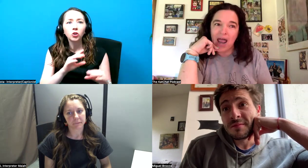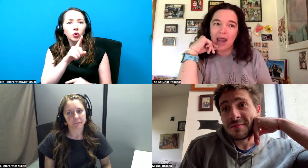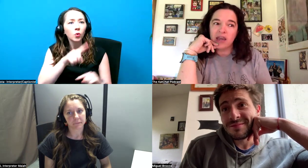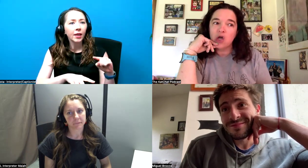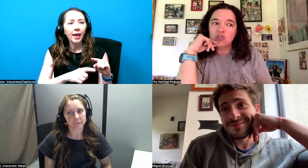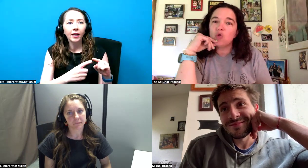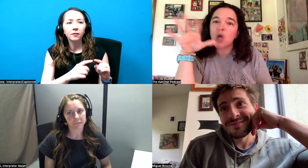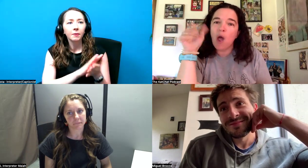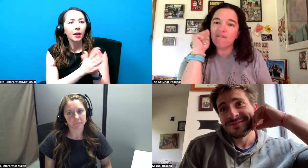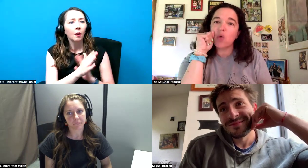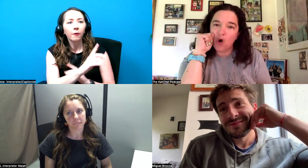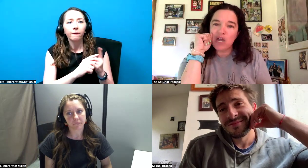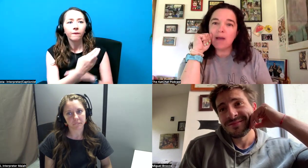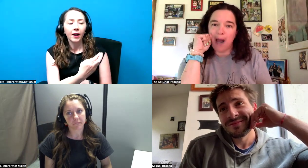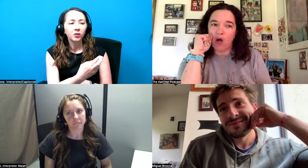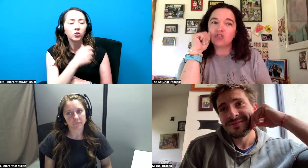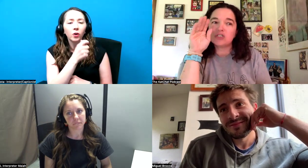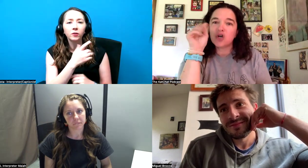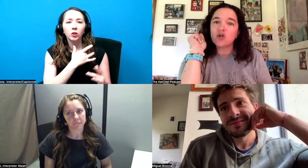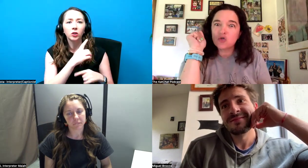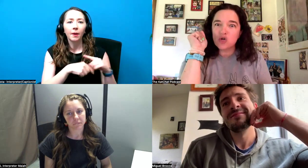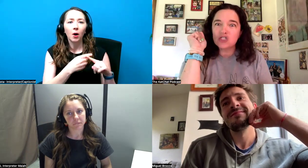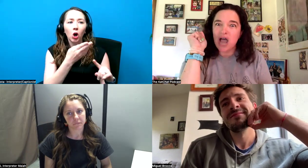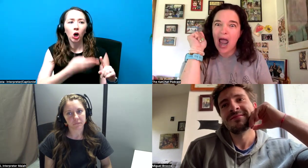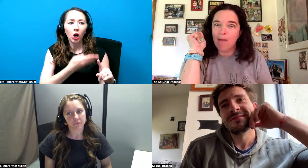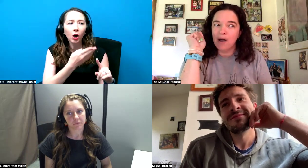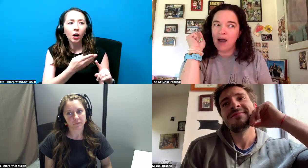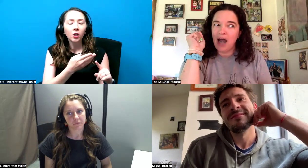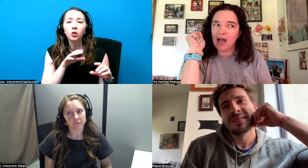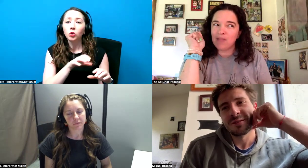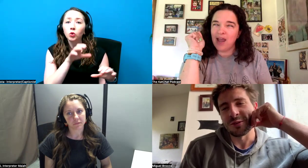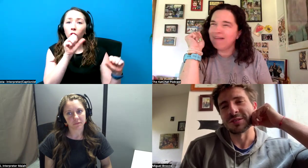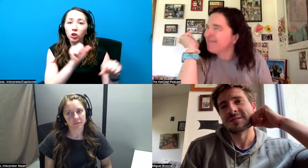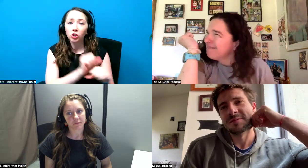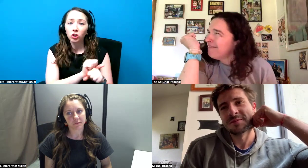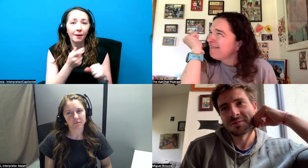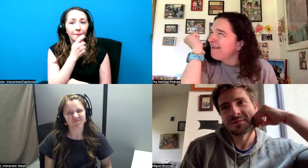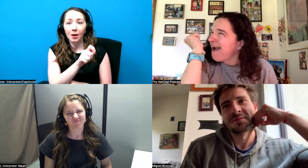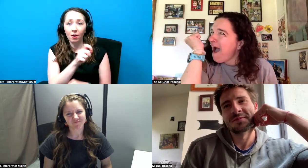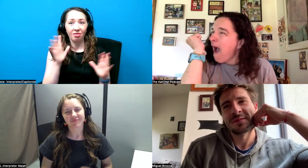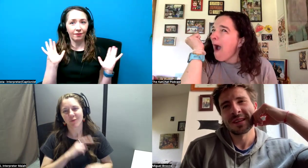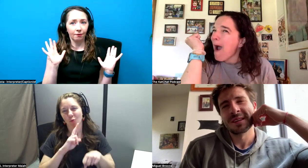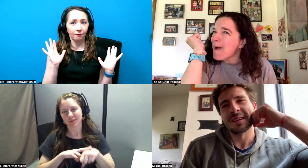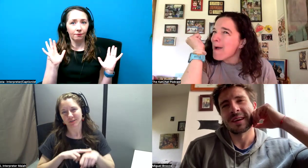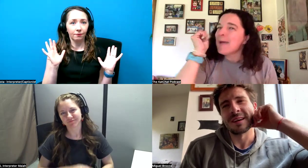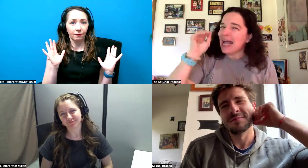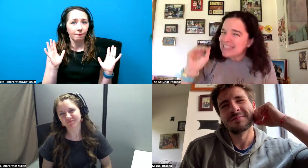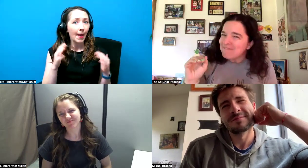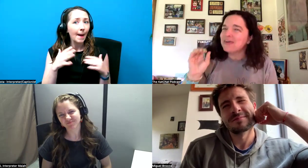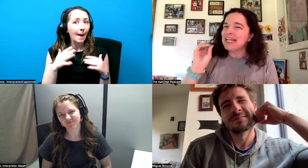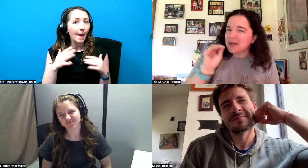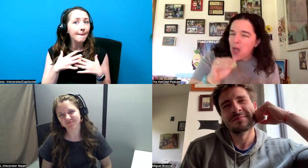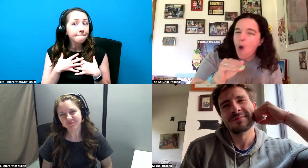be her friend, so you don't have to worry about her. Just do the job. And I'm of like, course. Yeah,